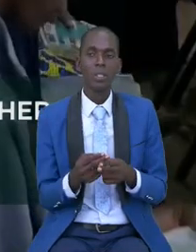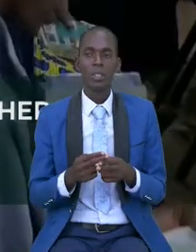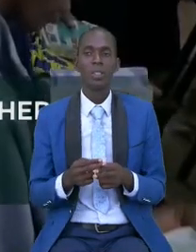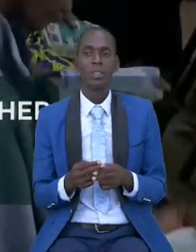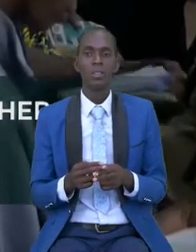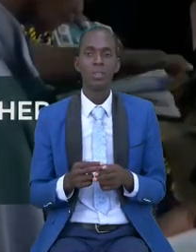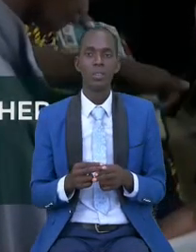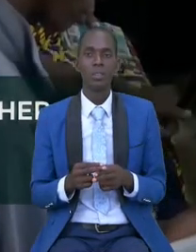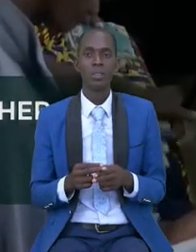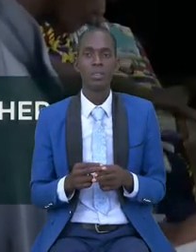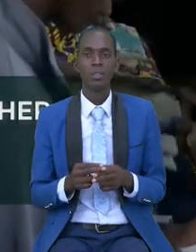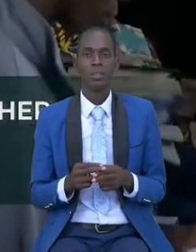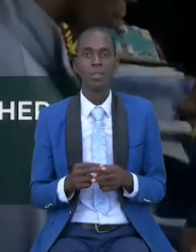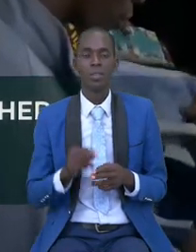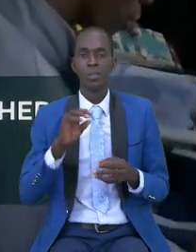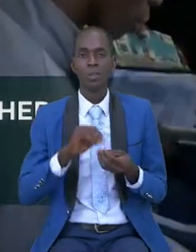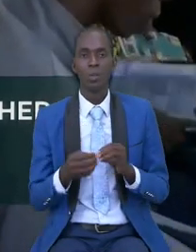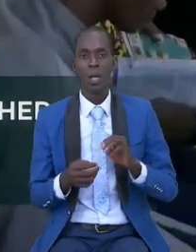name.